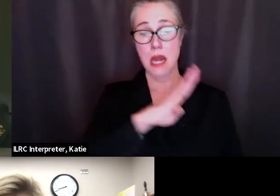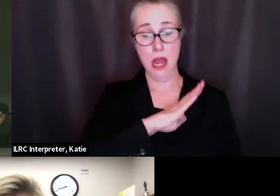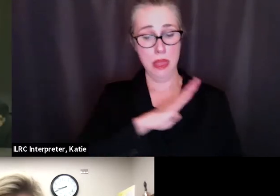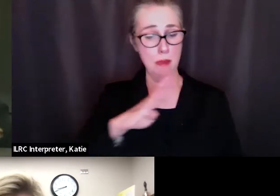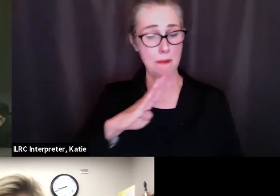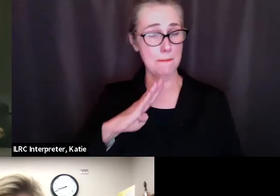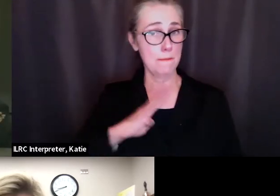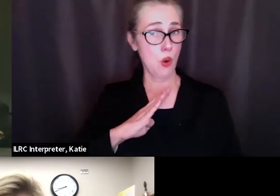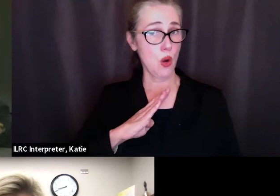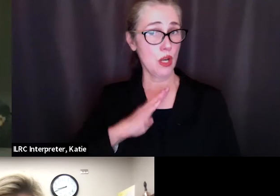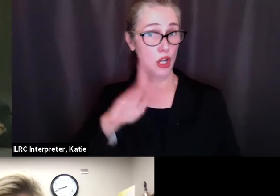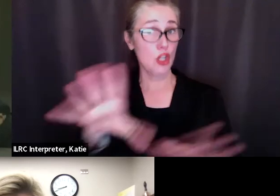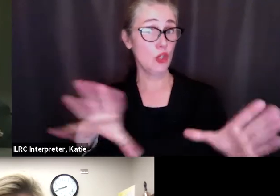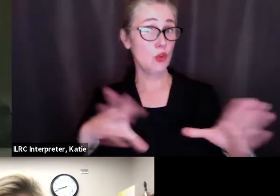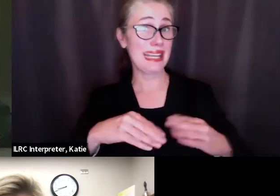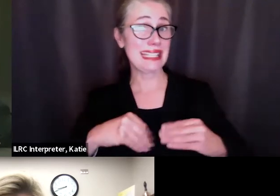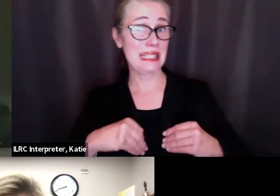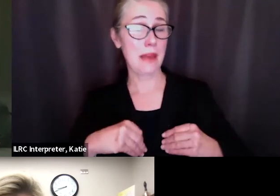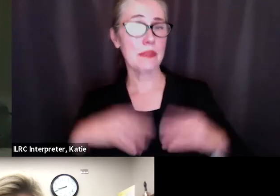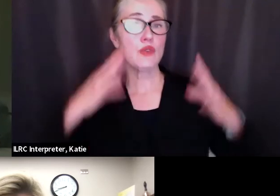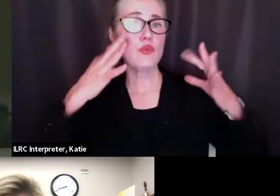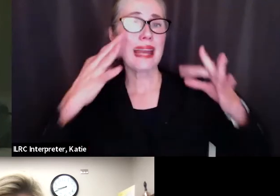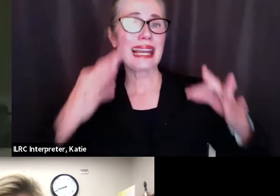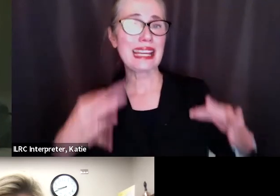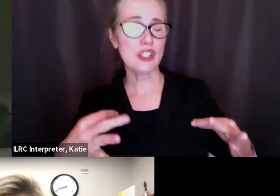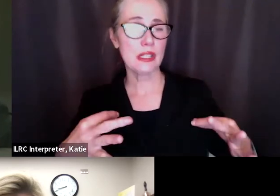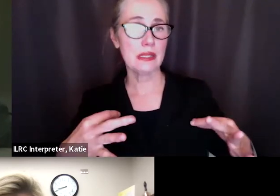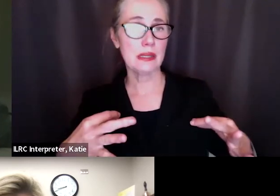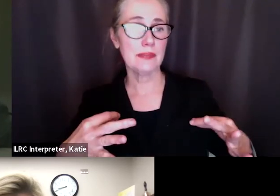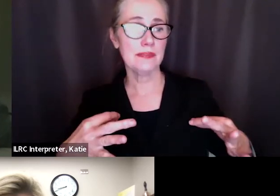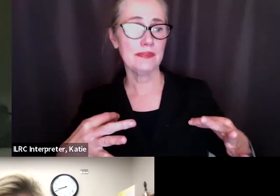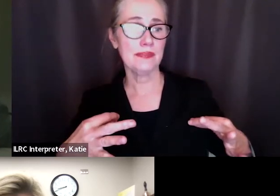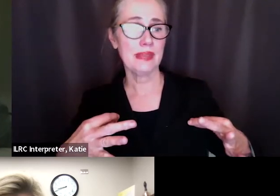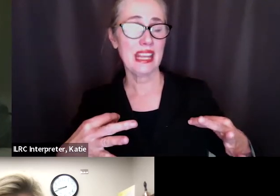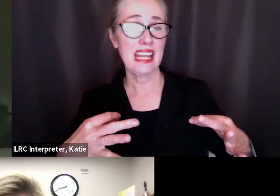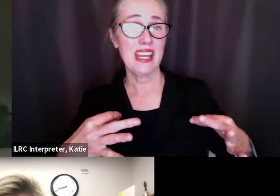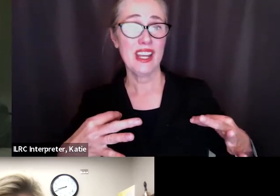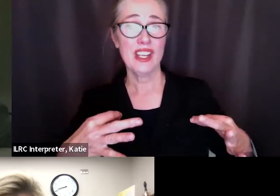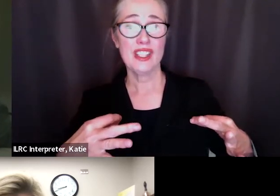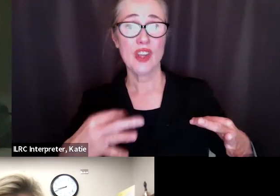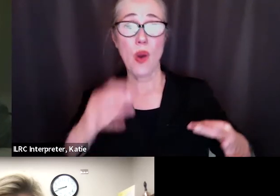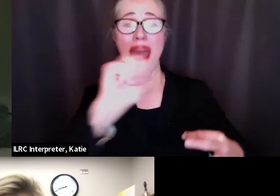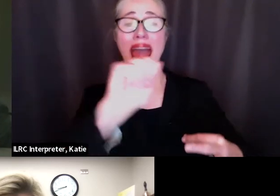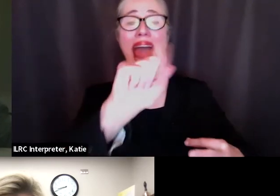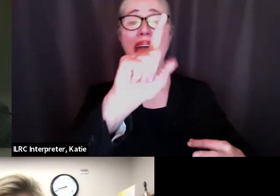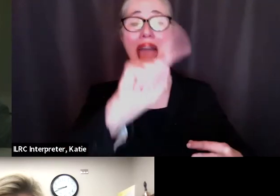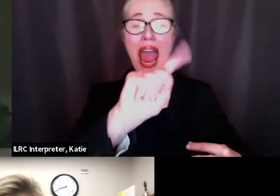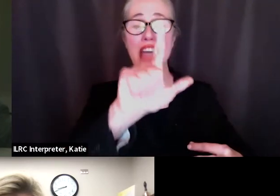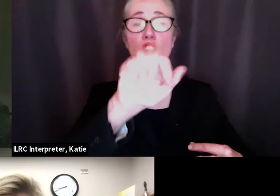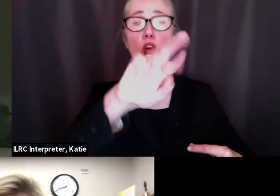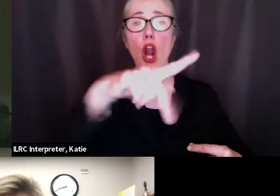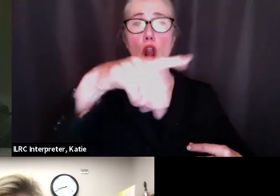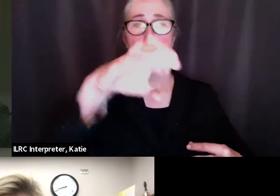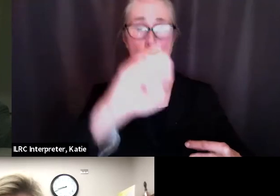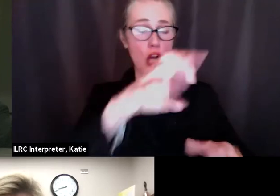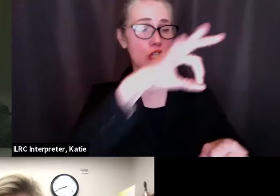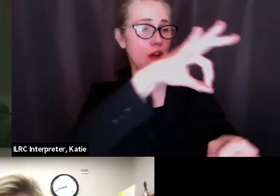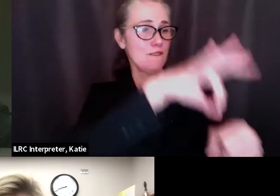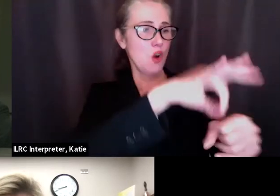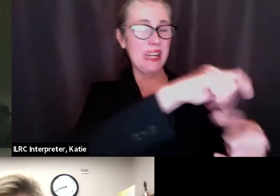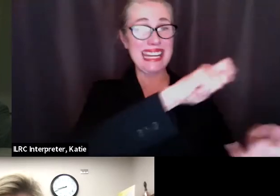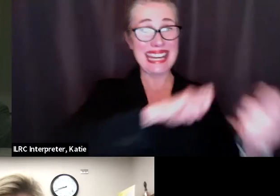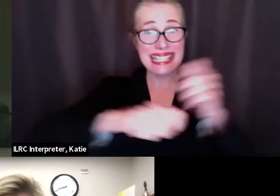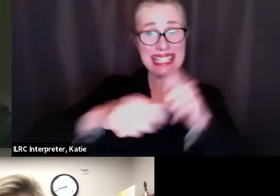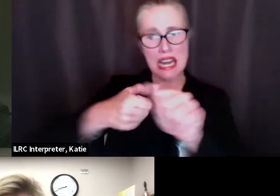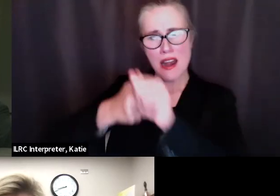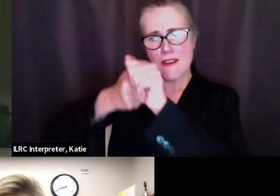a resolution to move away from at large voting to buy trustee